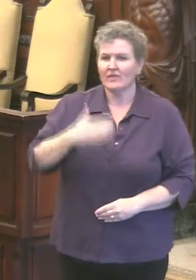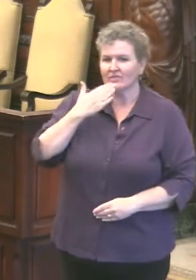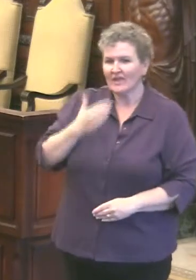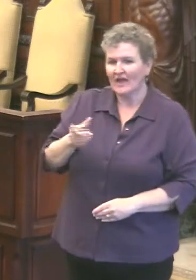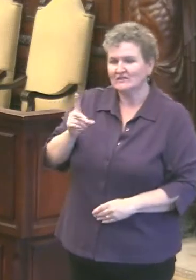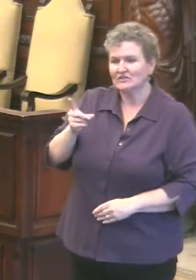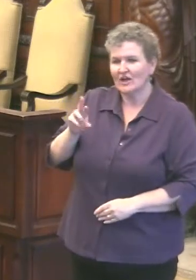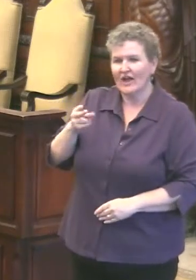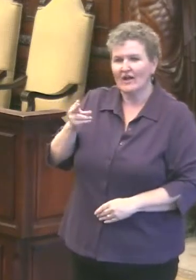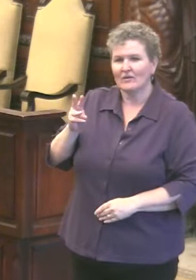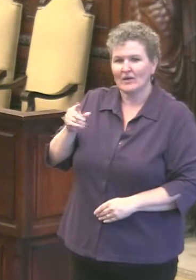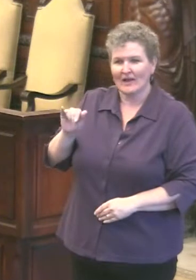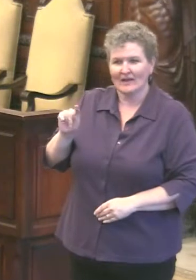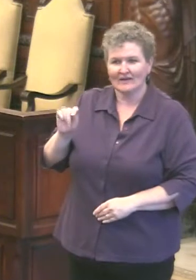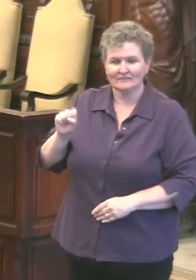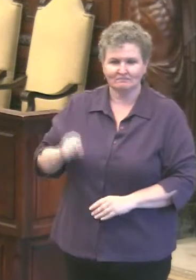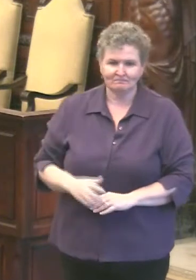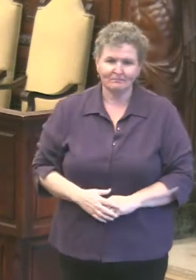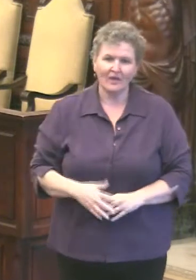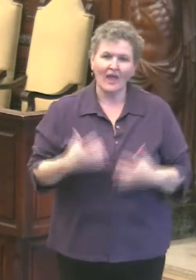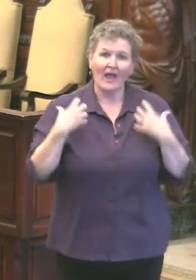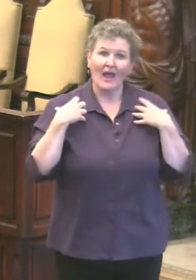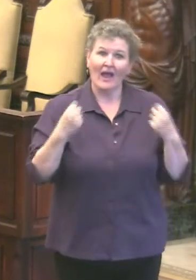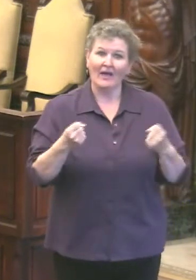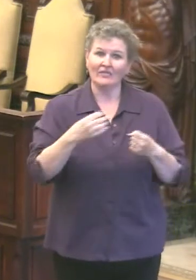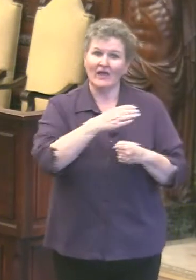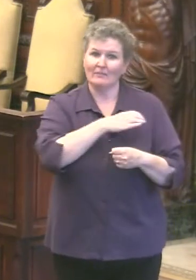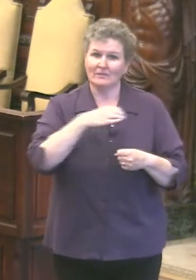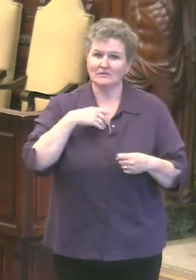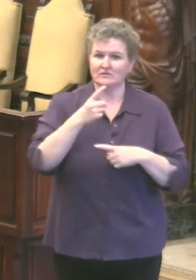go to the health commissioner, Dr. Thomas.